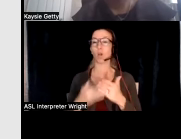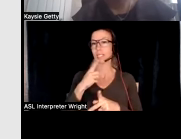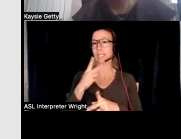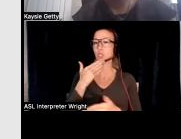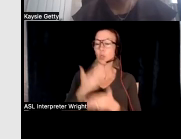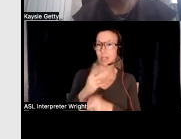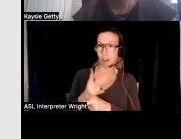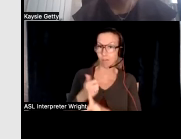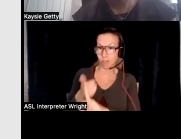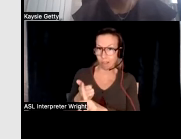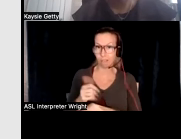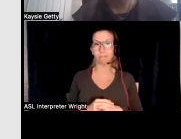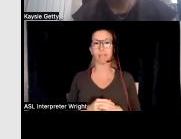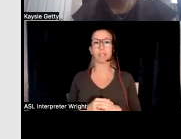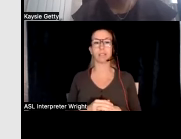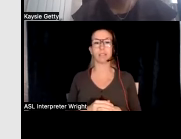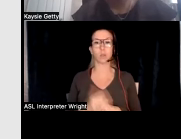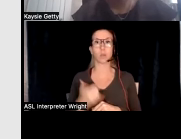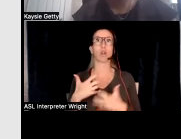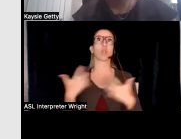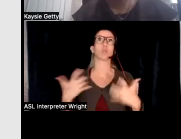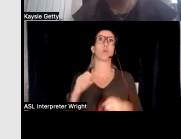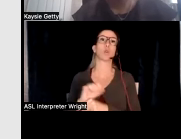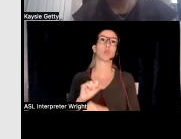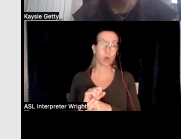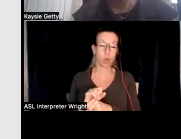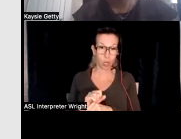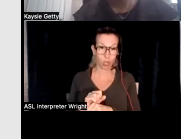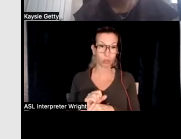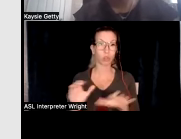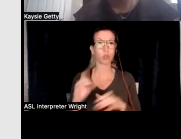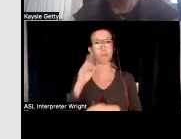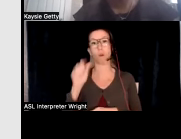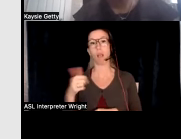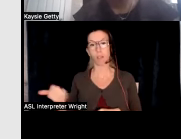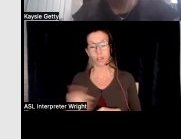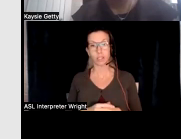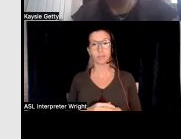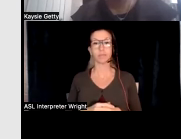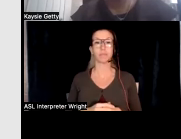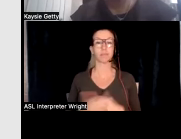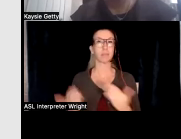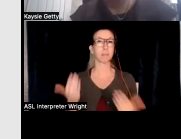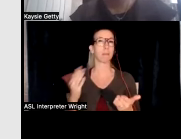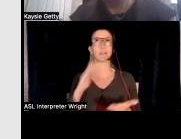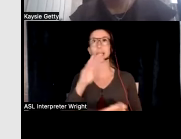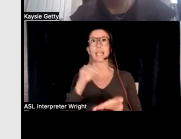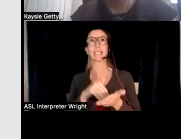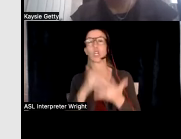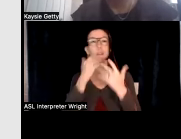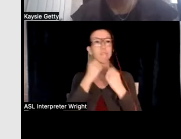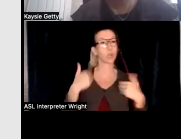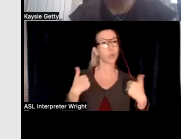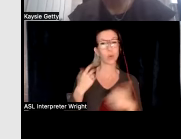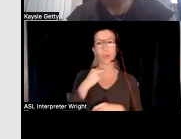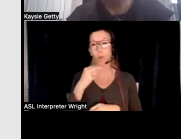have so much, you know, work that you want to do for others. You know, maybe that centering and valuing youth voices, as we talked